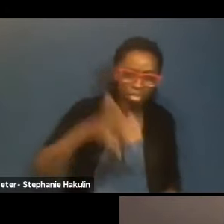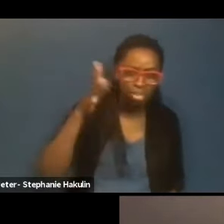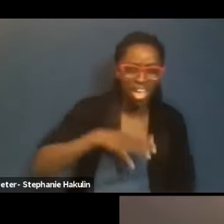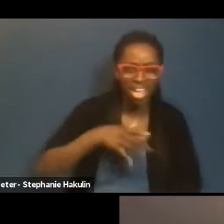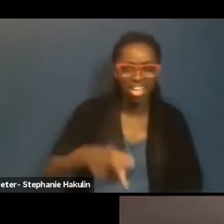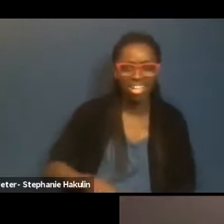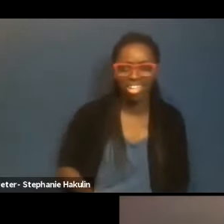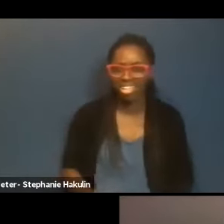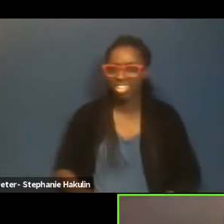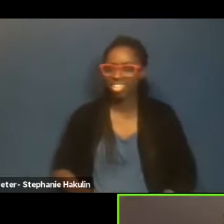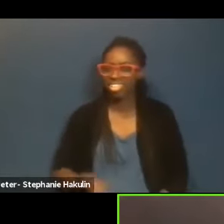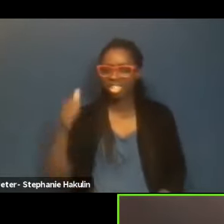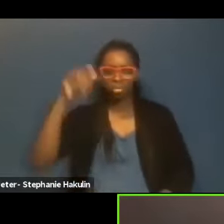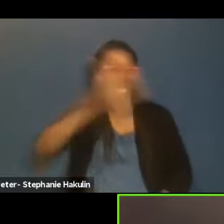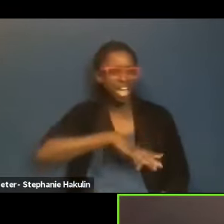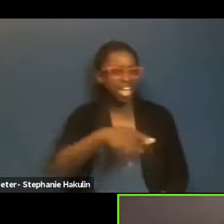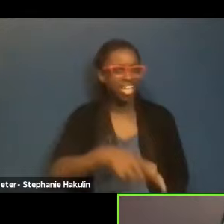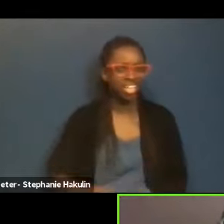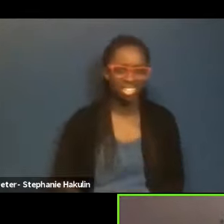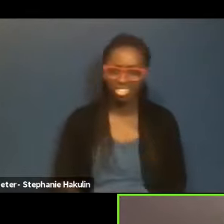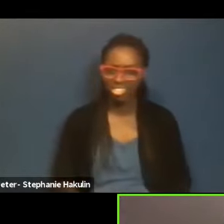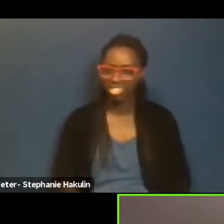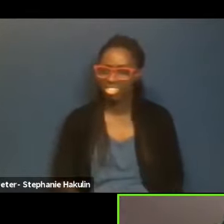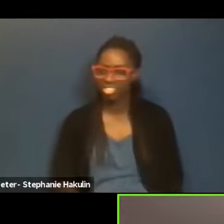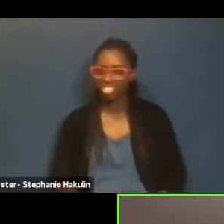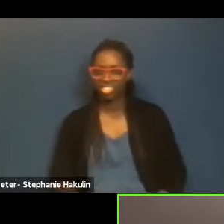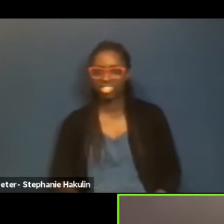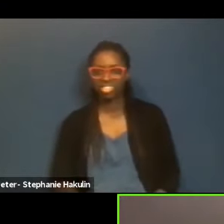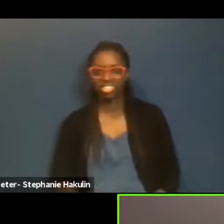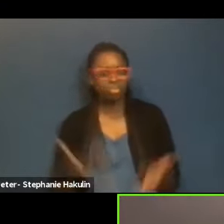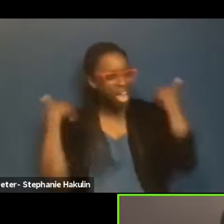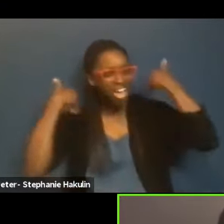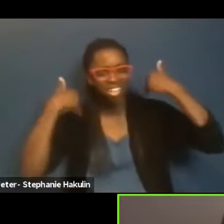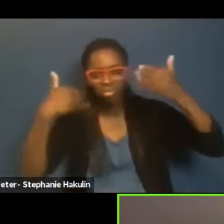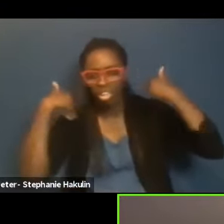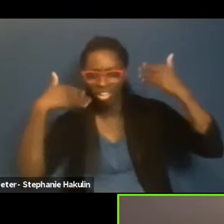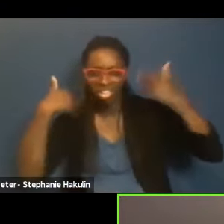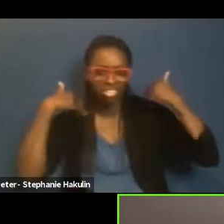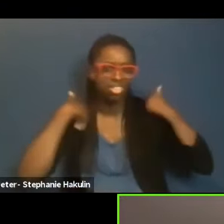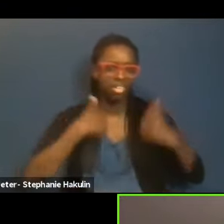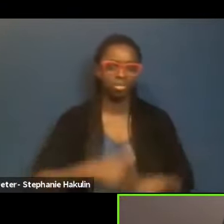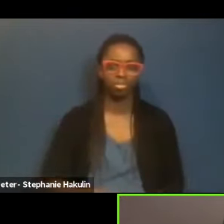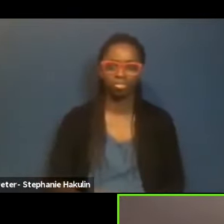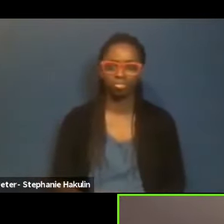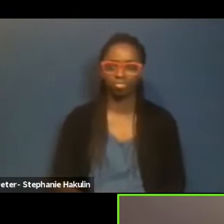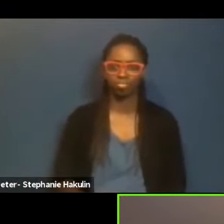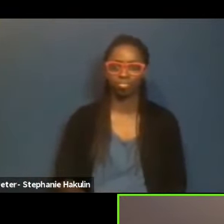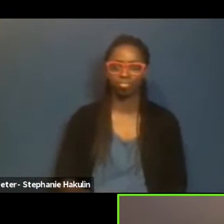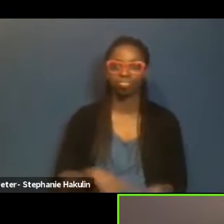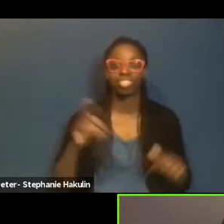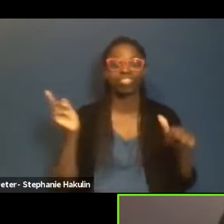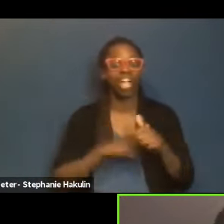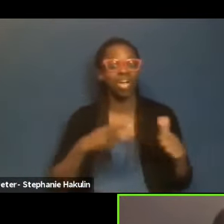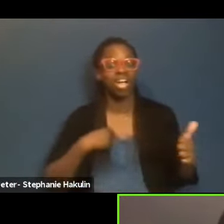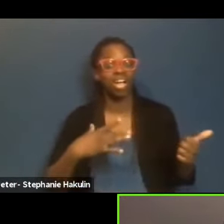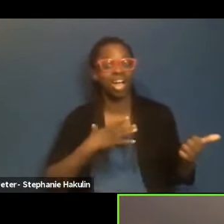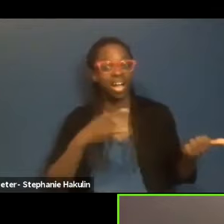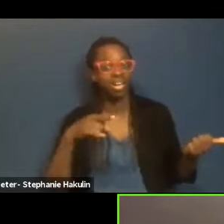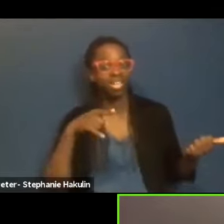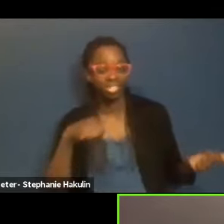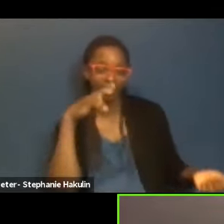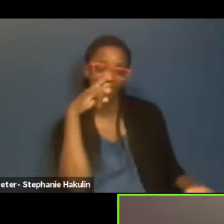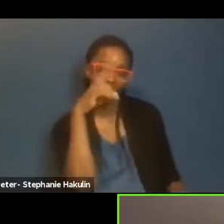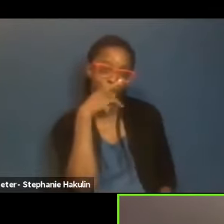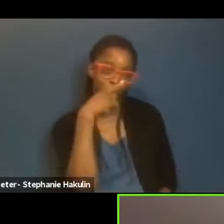Let's go. Okay, first of all, hella sophisticated, hella fancy. Y'all got